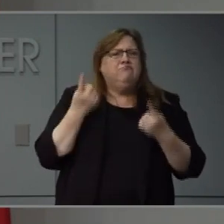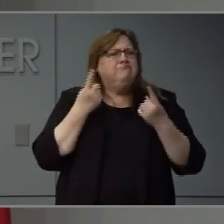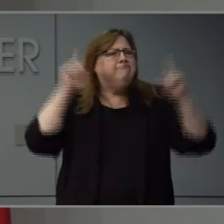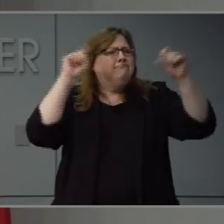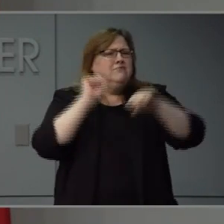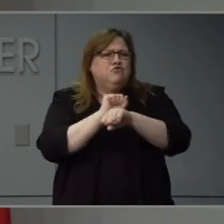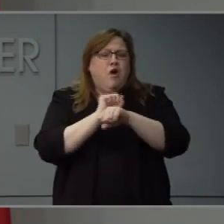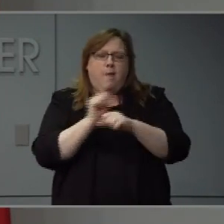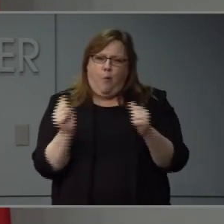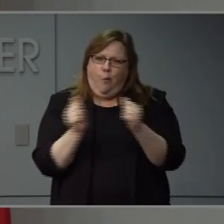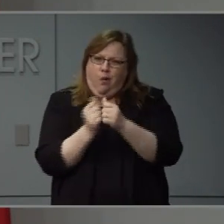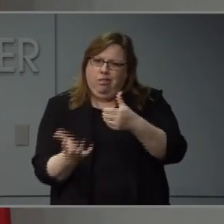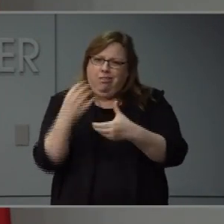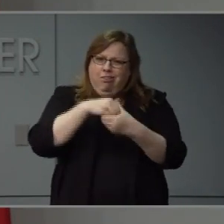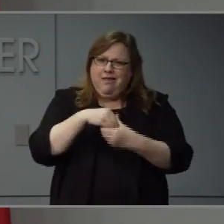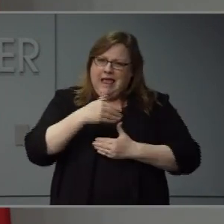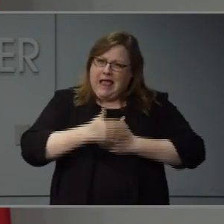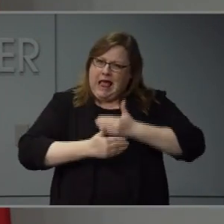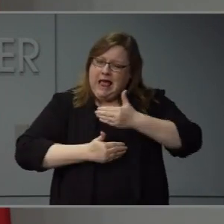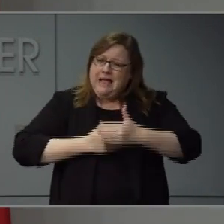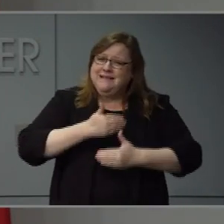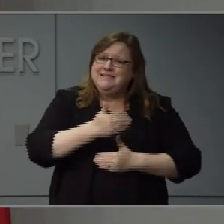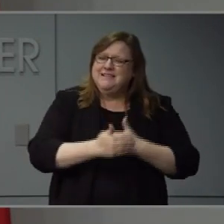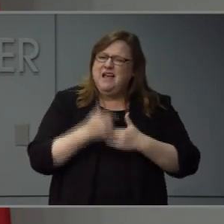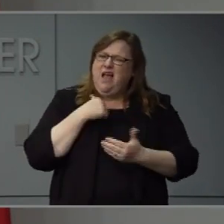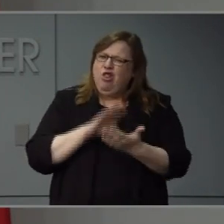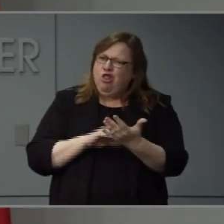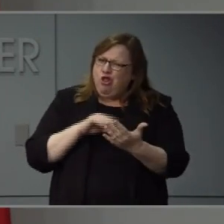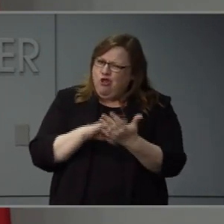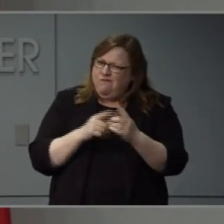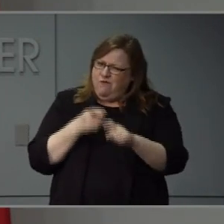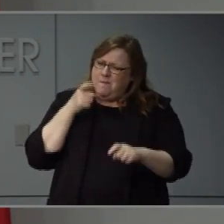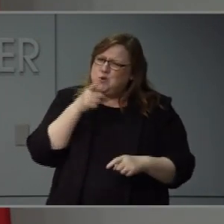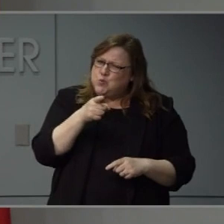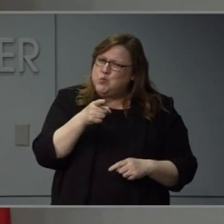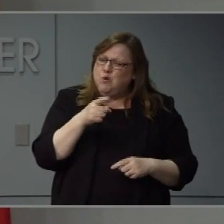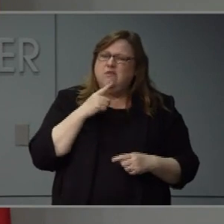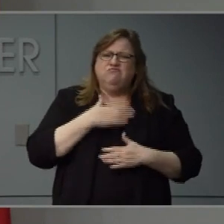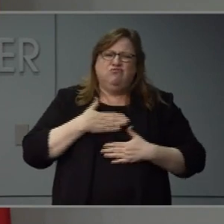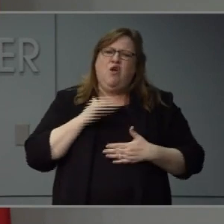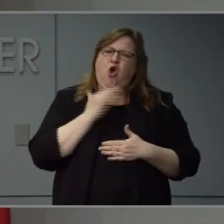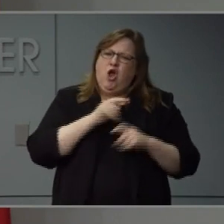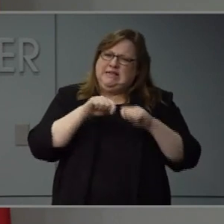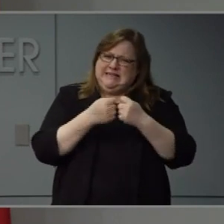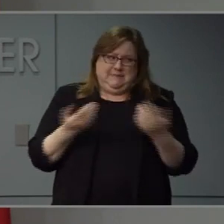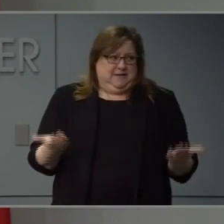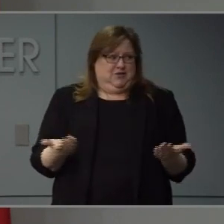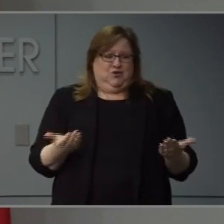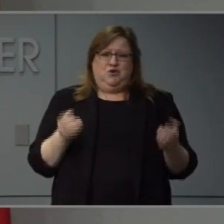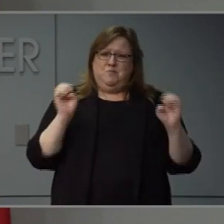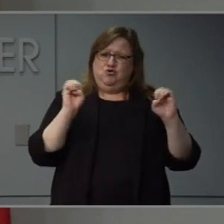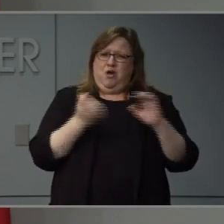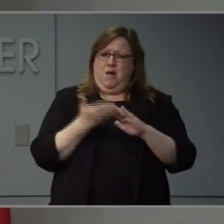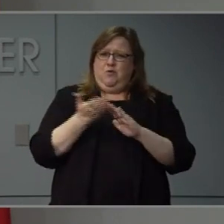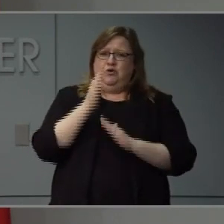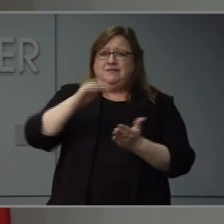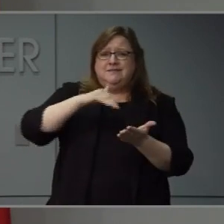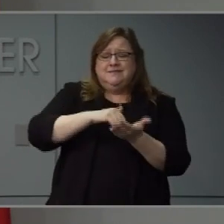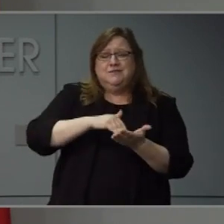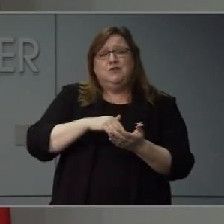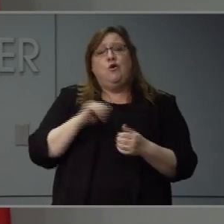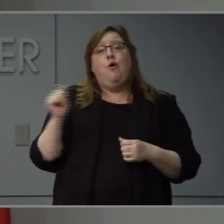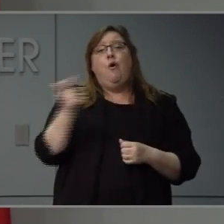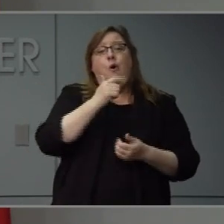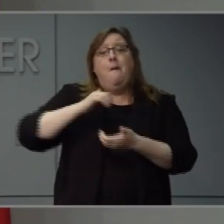I learned from you, and I'm very appreciative of the team that we have here at the Emergency Operations Center, as well as all those partners